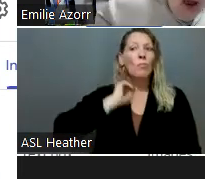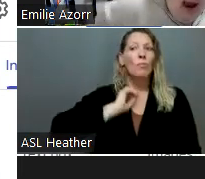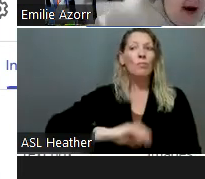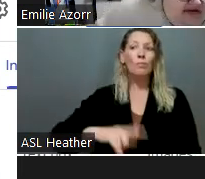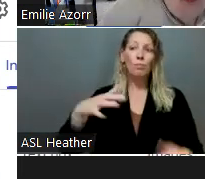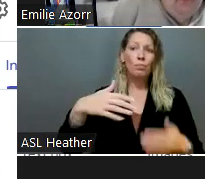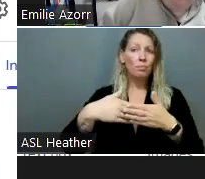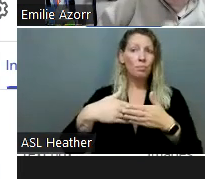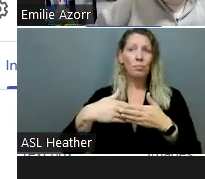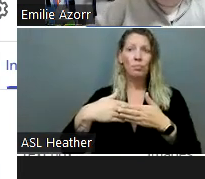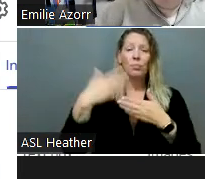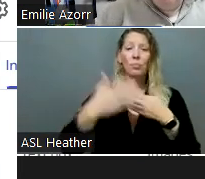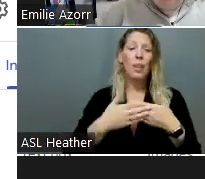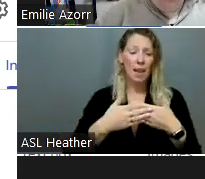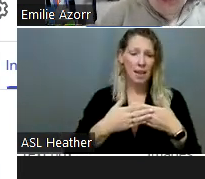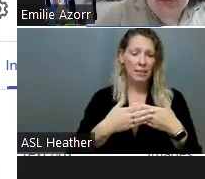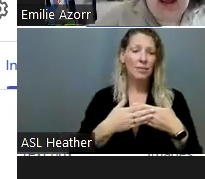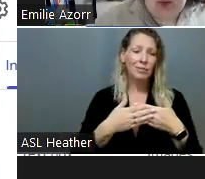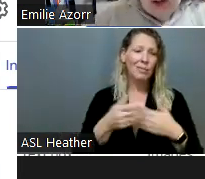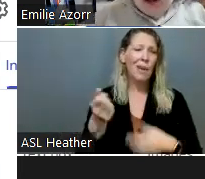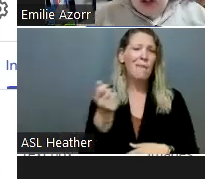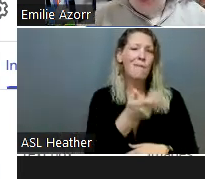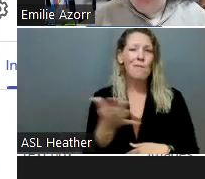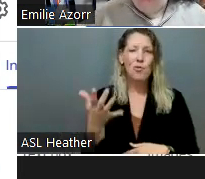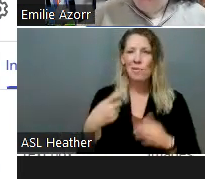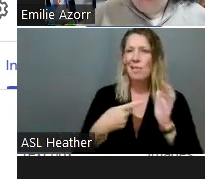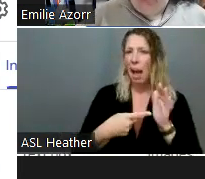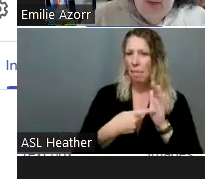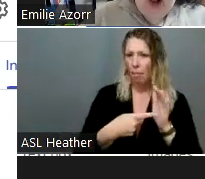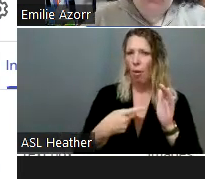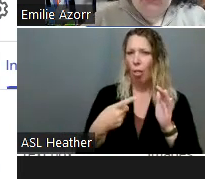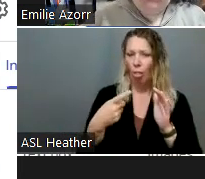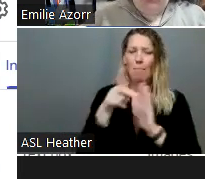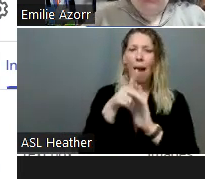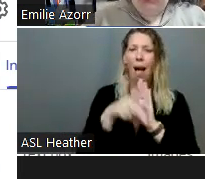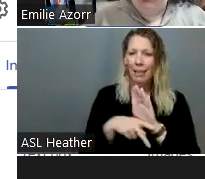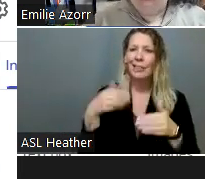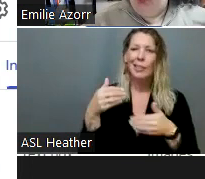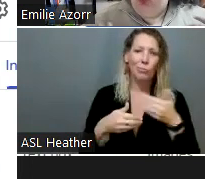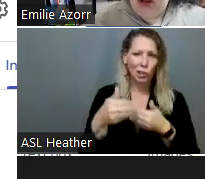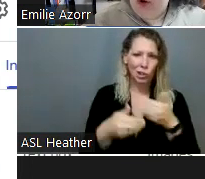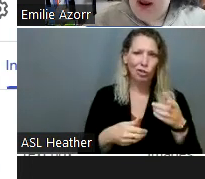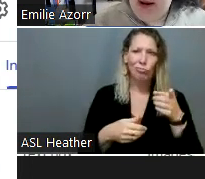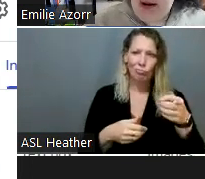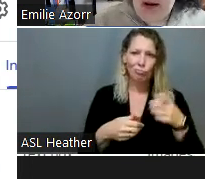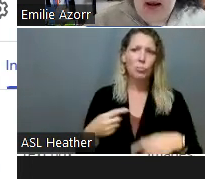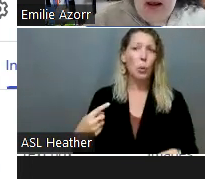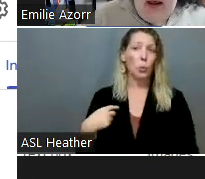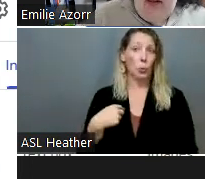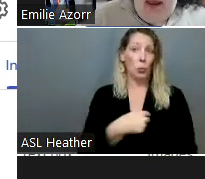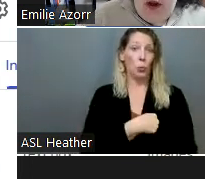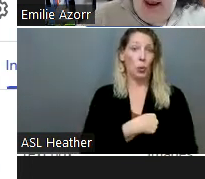Next, we have a few sample policies and procedures. These are policies and procedures that we